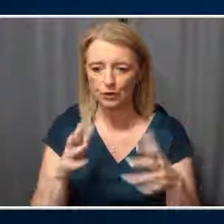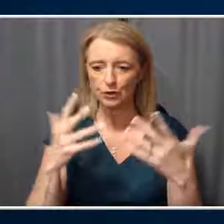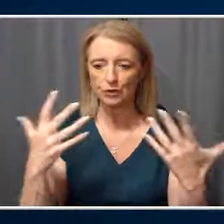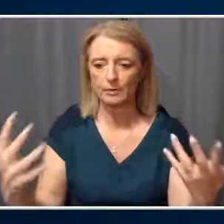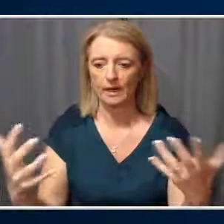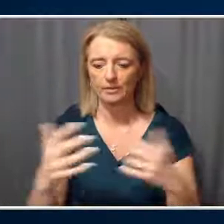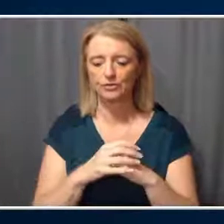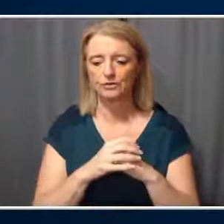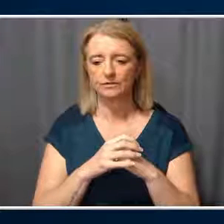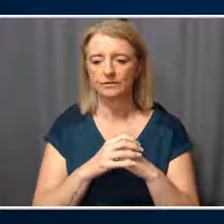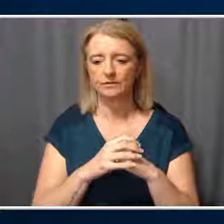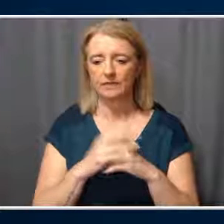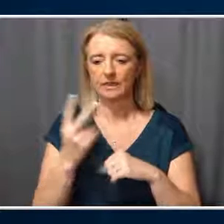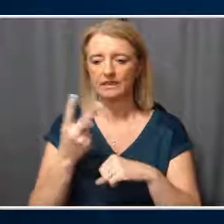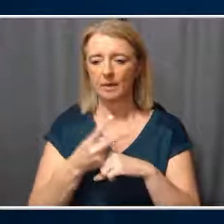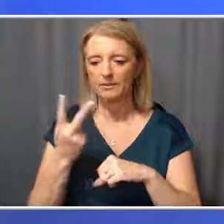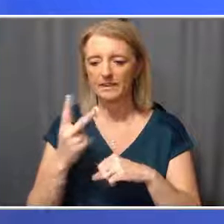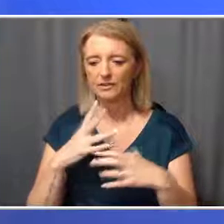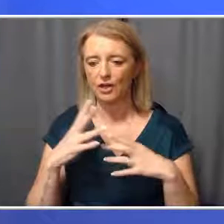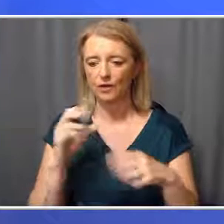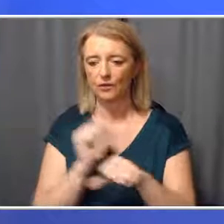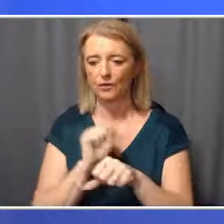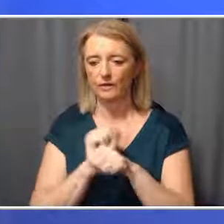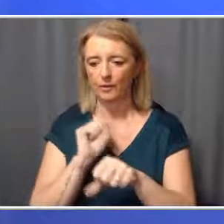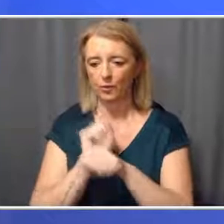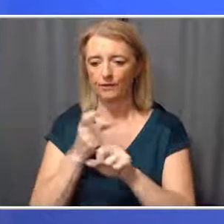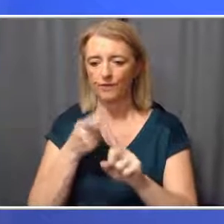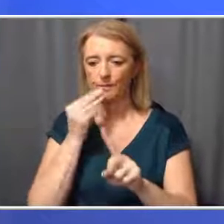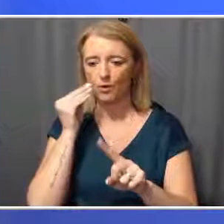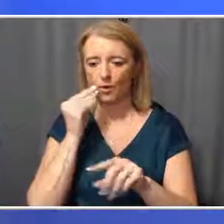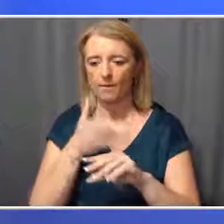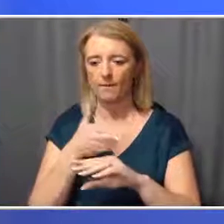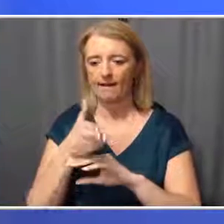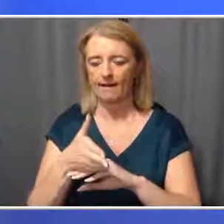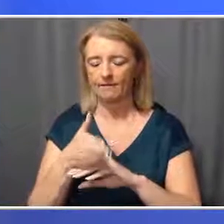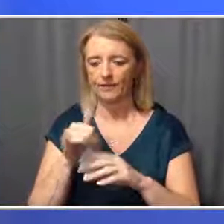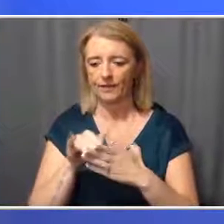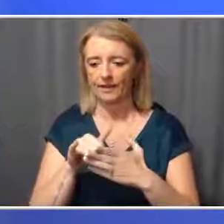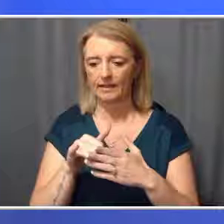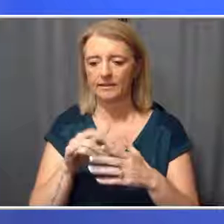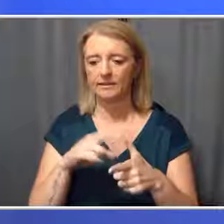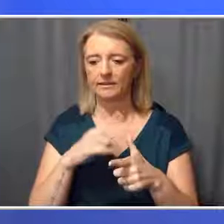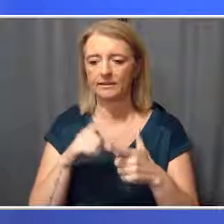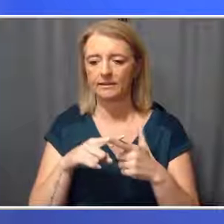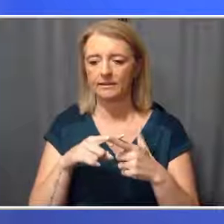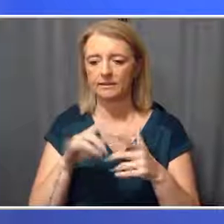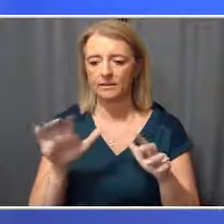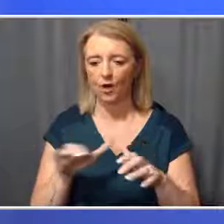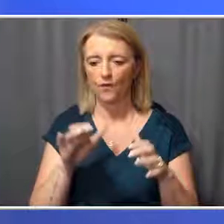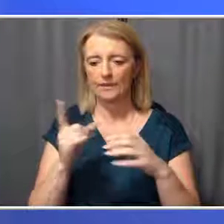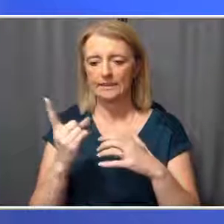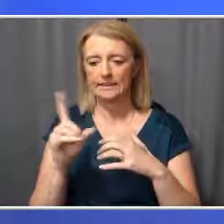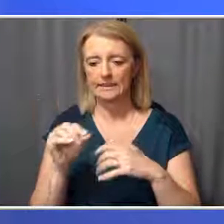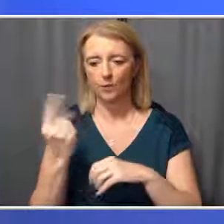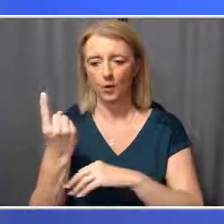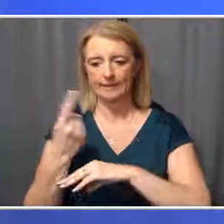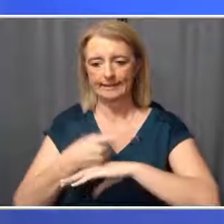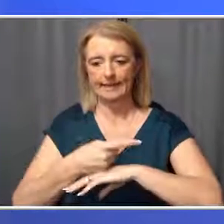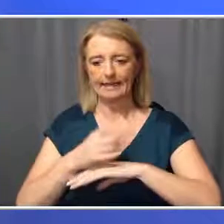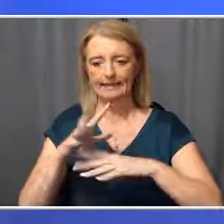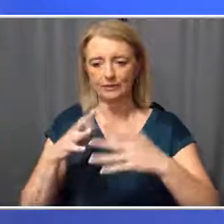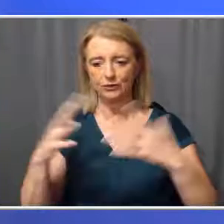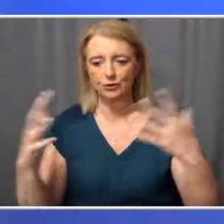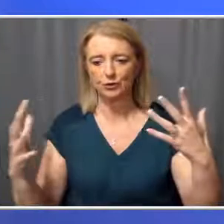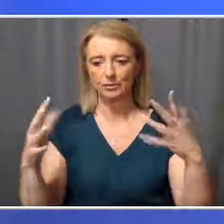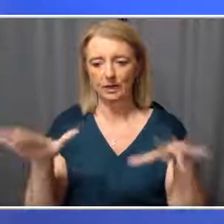really wasn't it wasn't bad, and you know, as the pictures show, it looked worse than it was. Like I did not